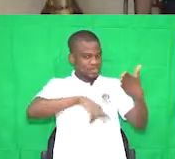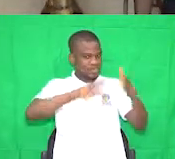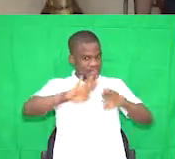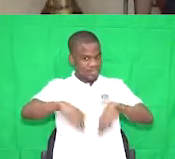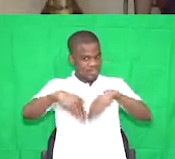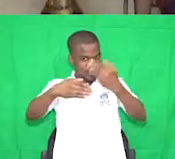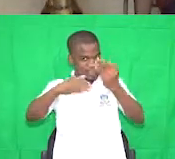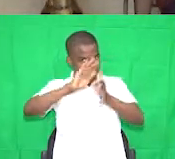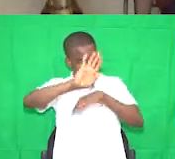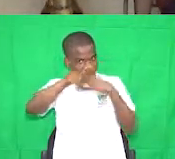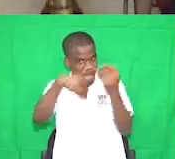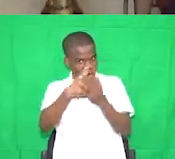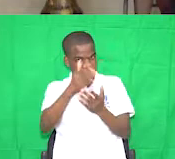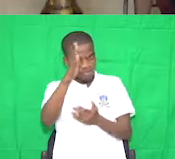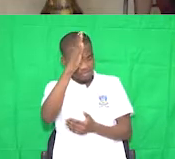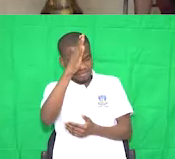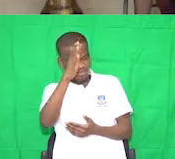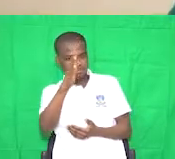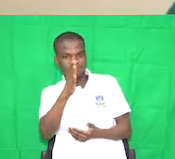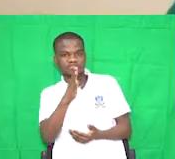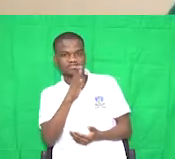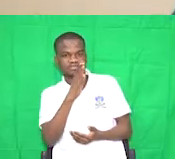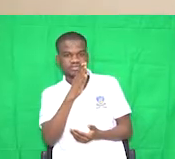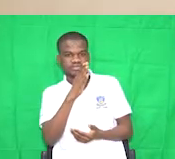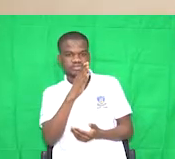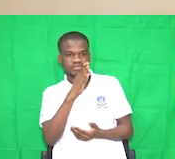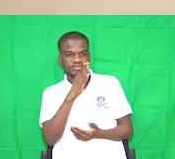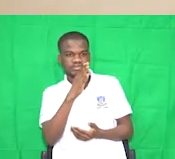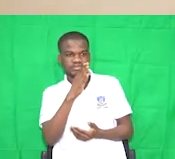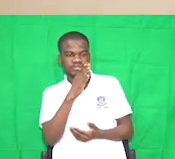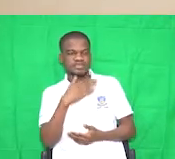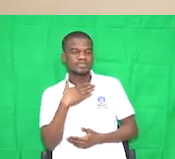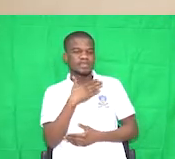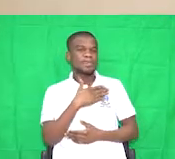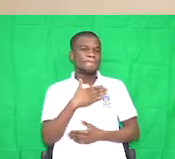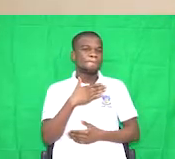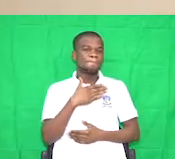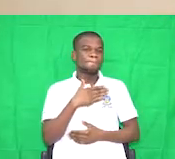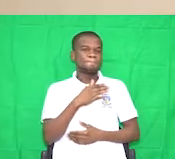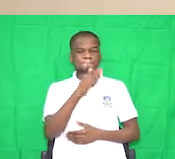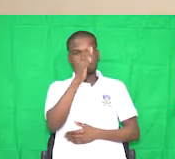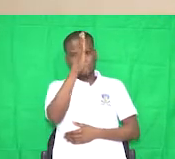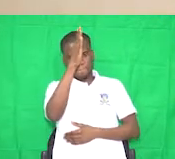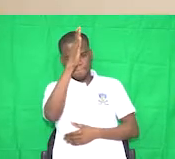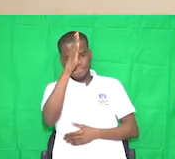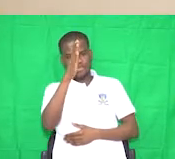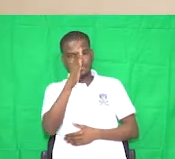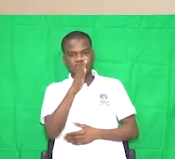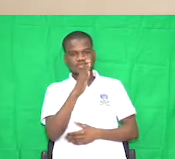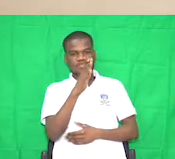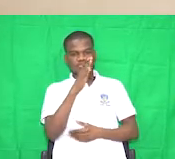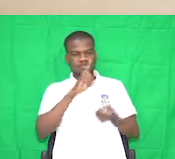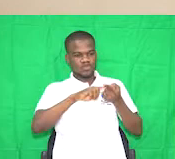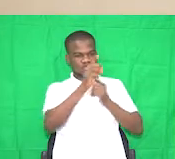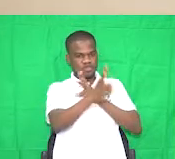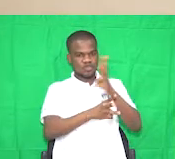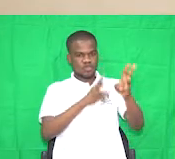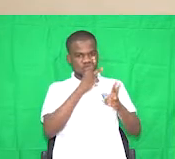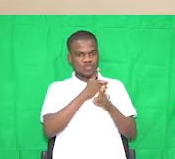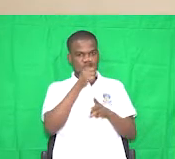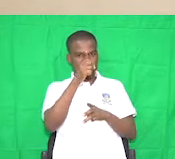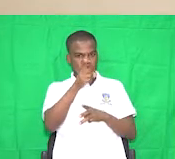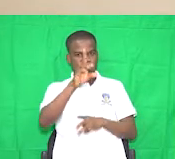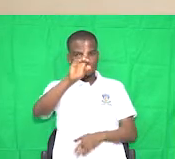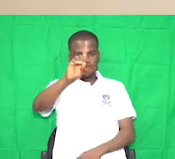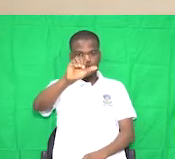our children to our parents. Dear Mommy and Daddy, to the world, you are Mr. and